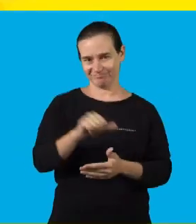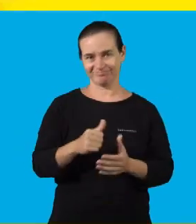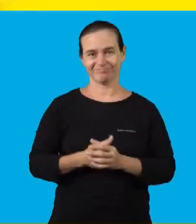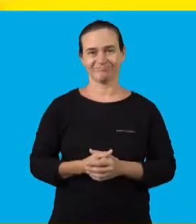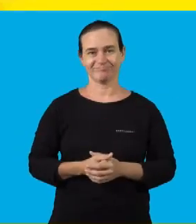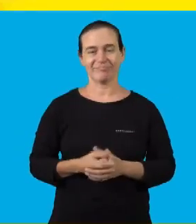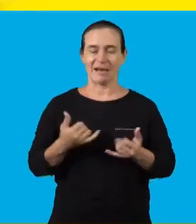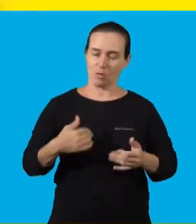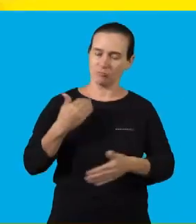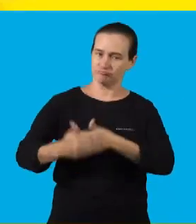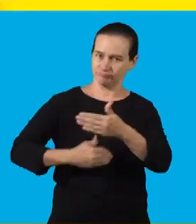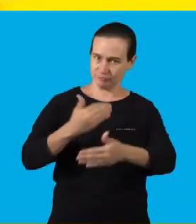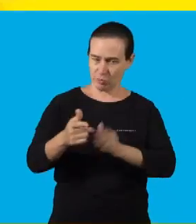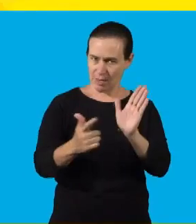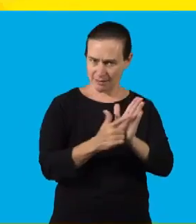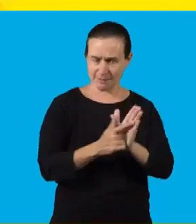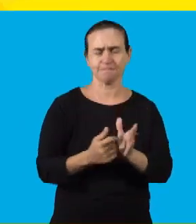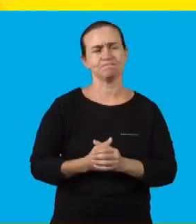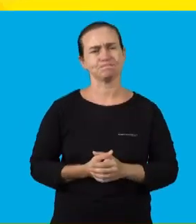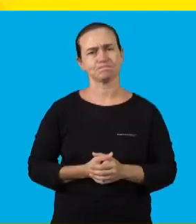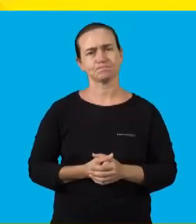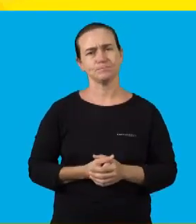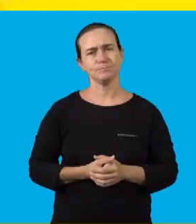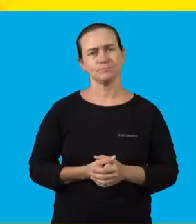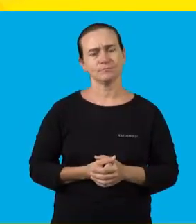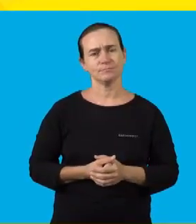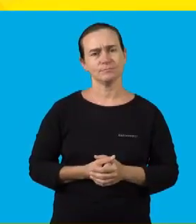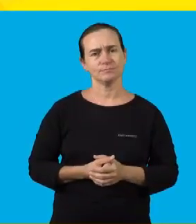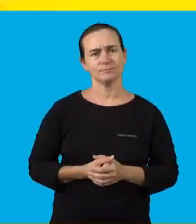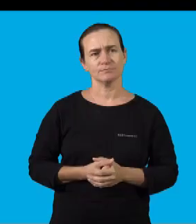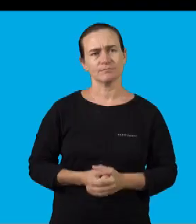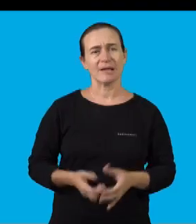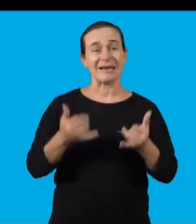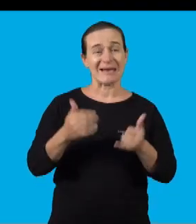Welcome back from the ad break, and let's continue with our lesson. So now we are going to go over